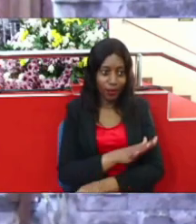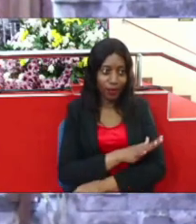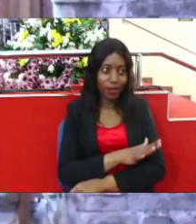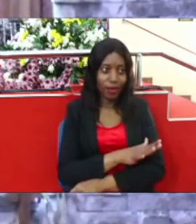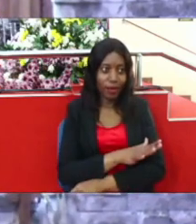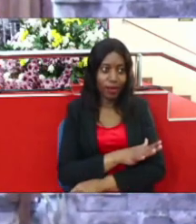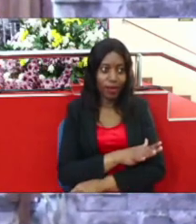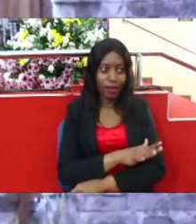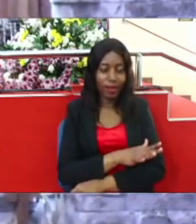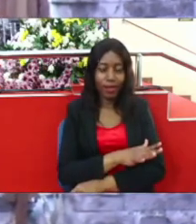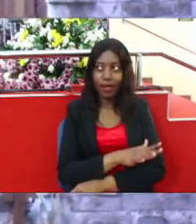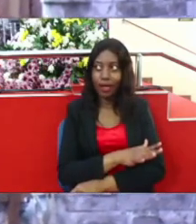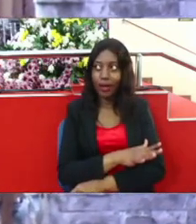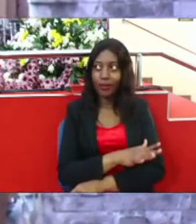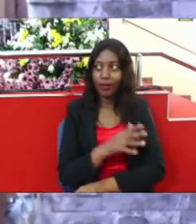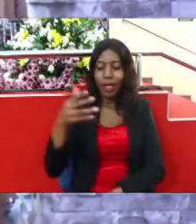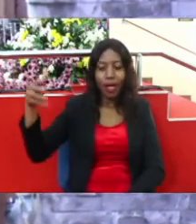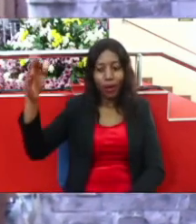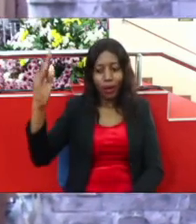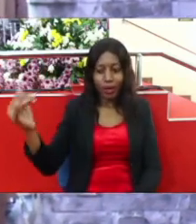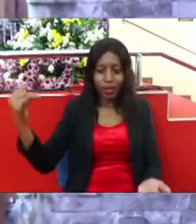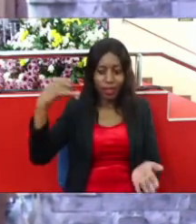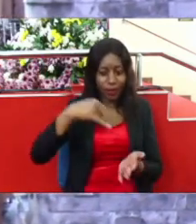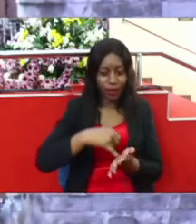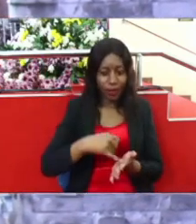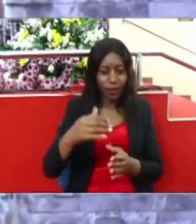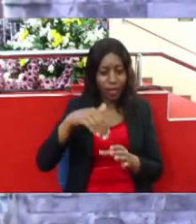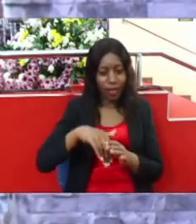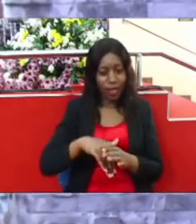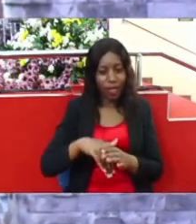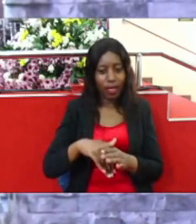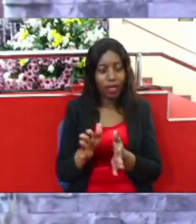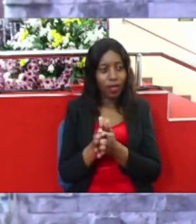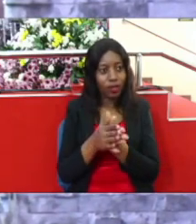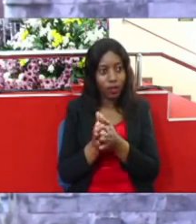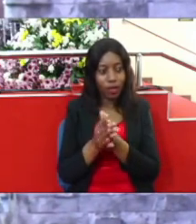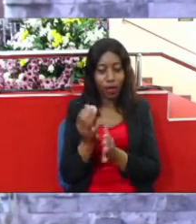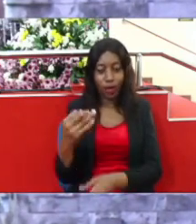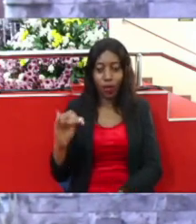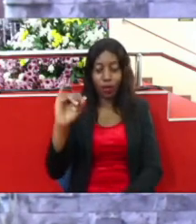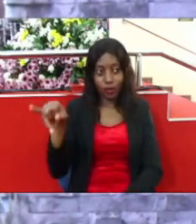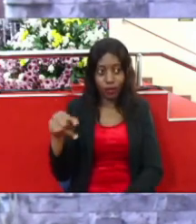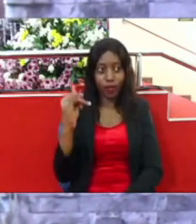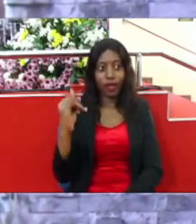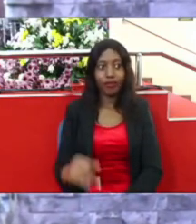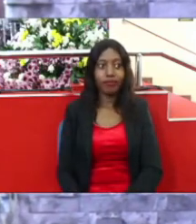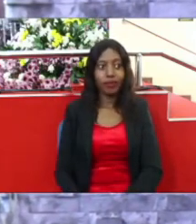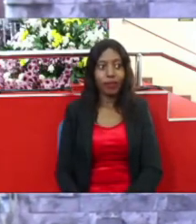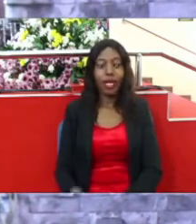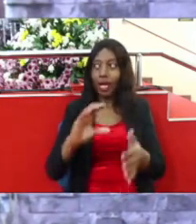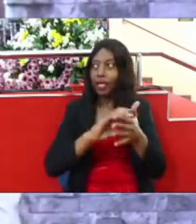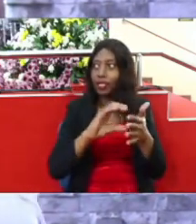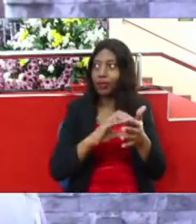God gets involved in Jonah's story. Mungu anahusika katika hadithi ya Yona. In the book of Jonah chapter number 4 verse 6 to